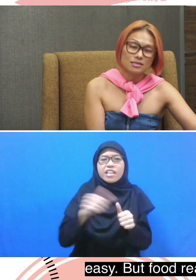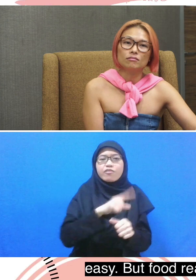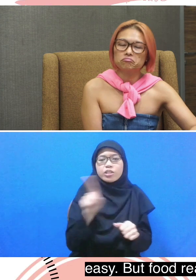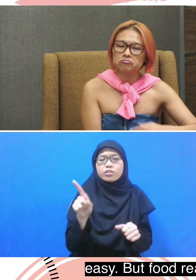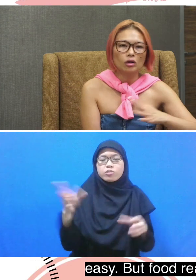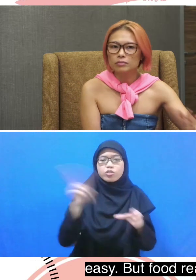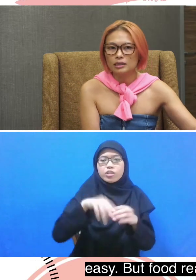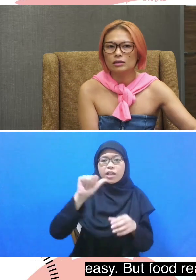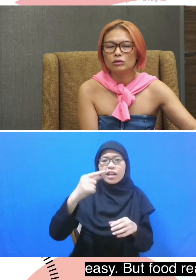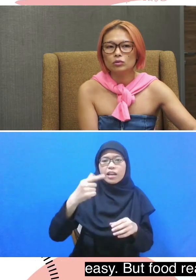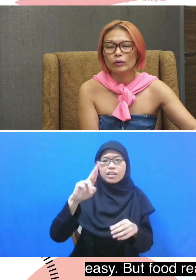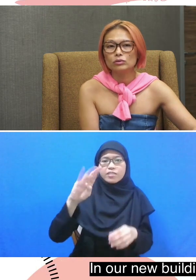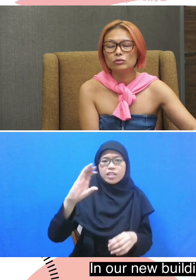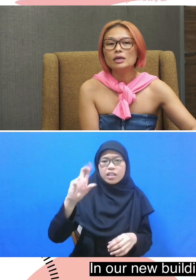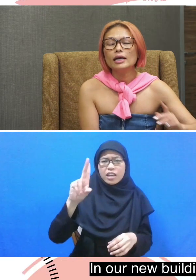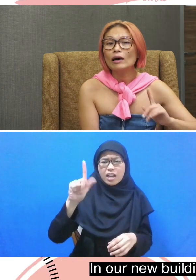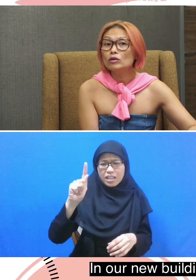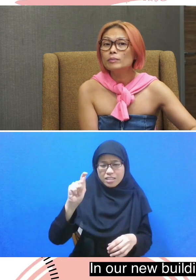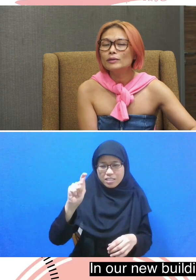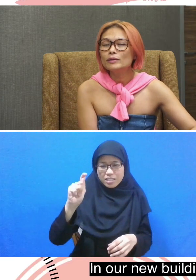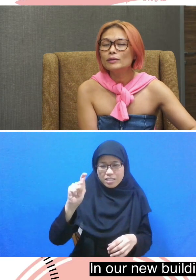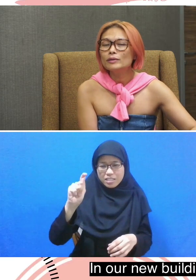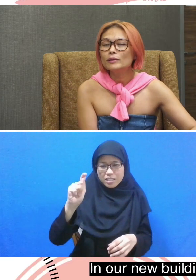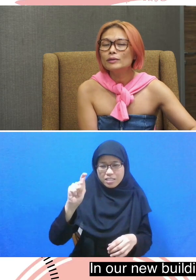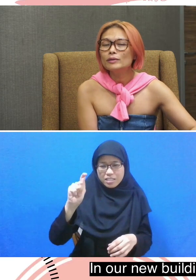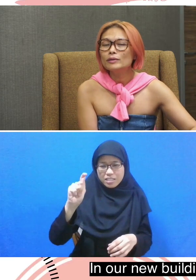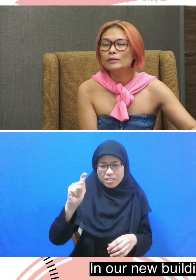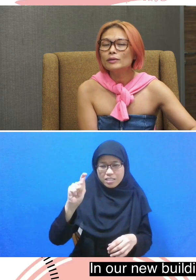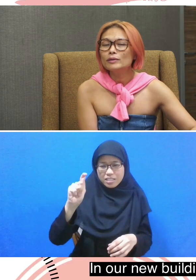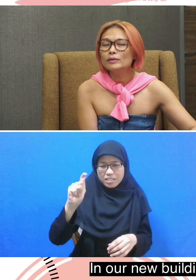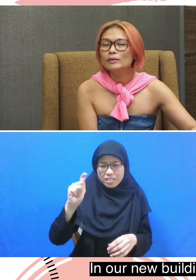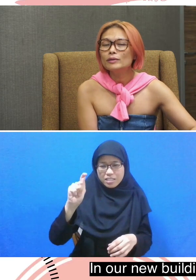extends completely, you know, to what we do. In our new building,